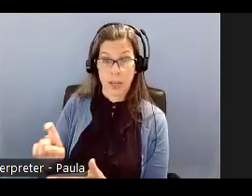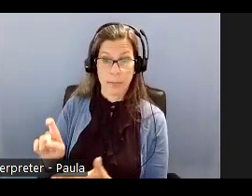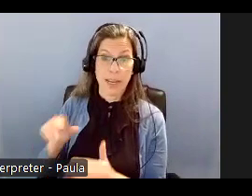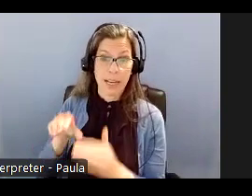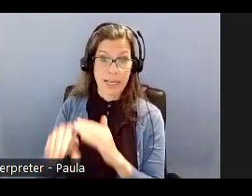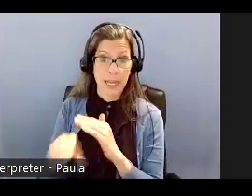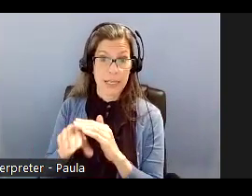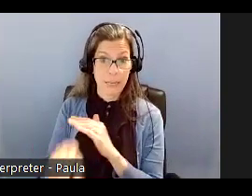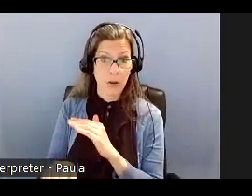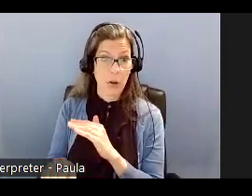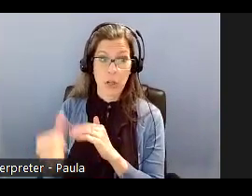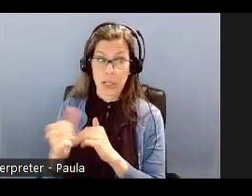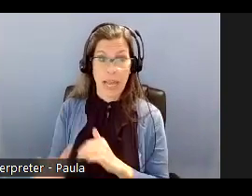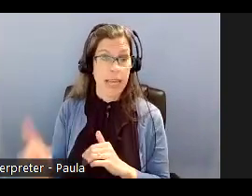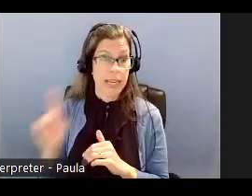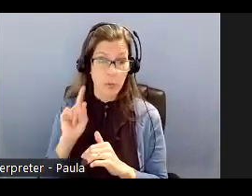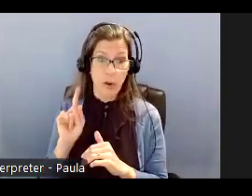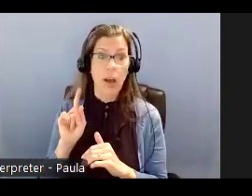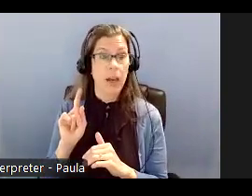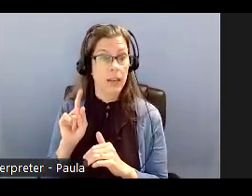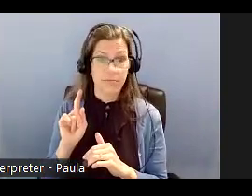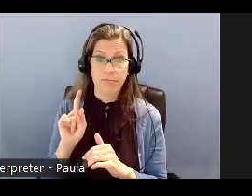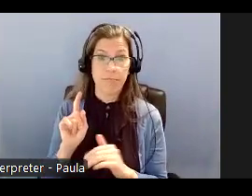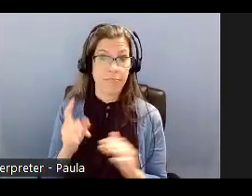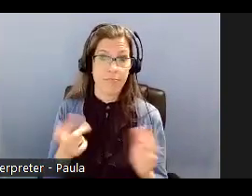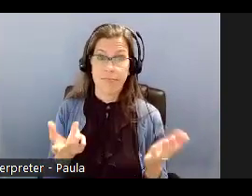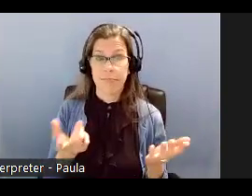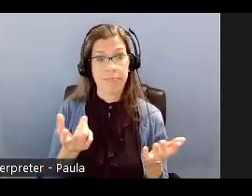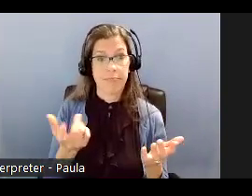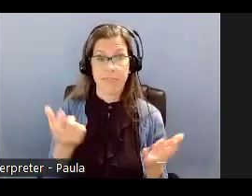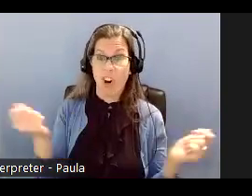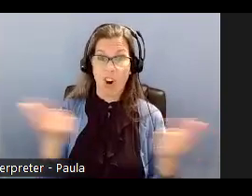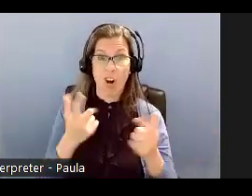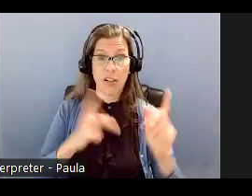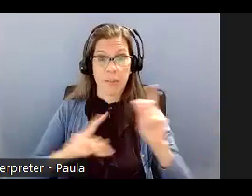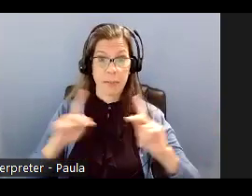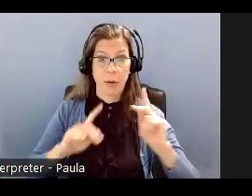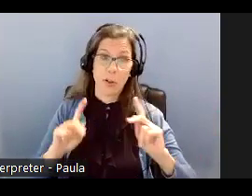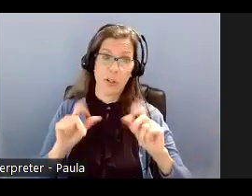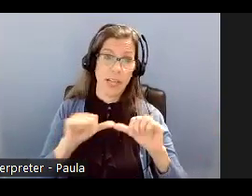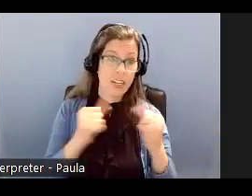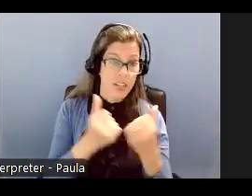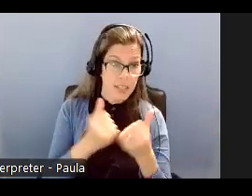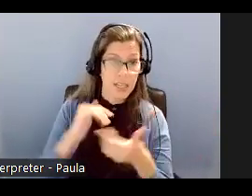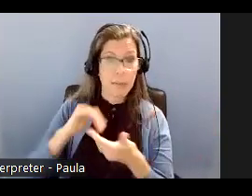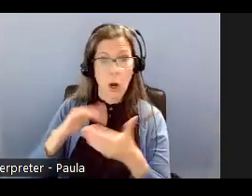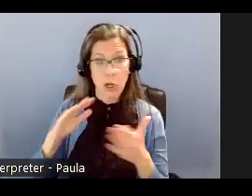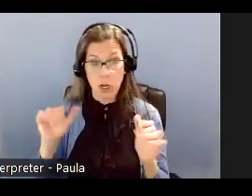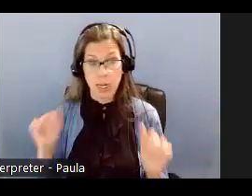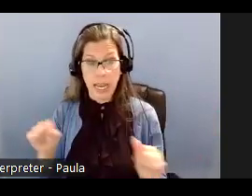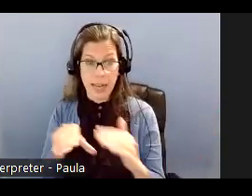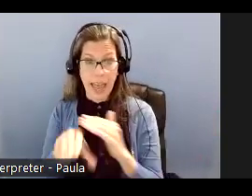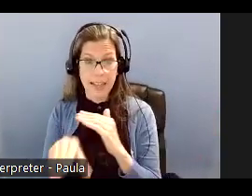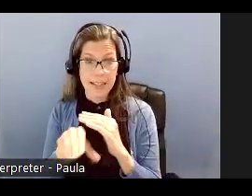to anyone attending or navigators, sisters. Those should be documents that are available